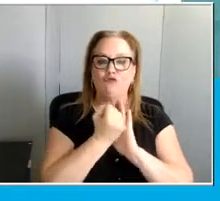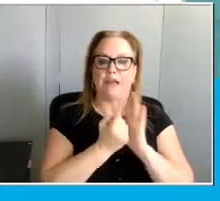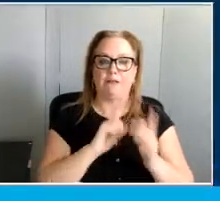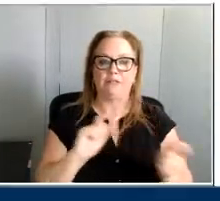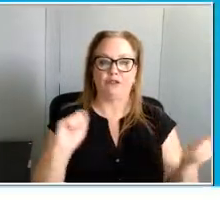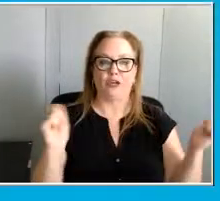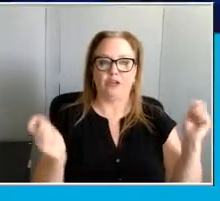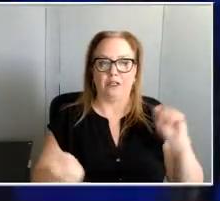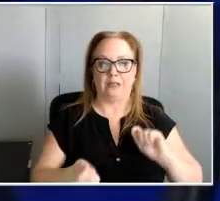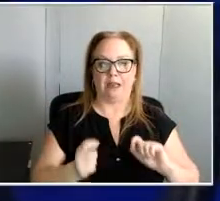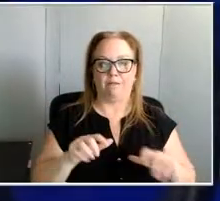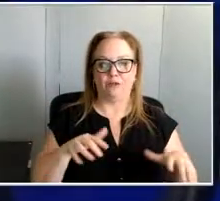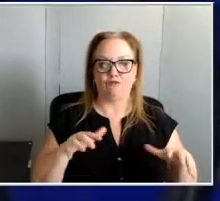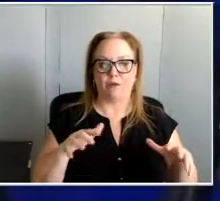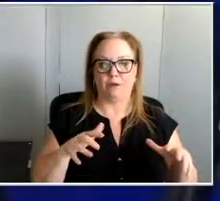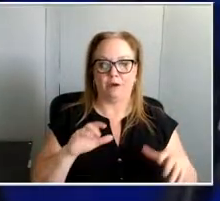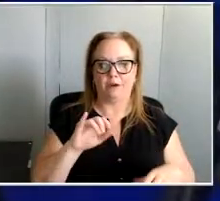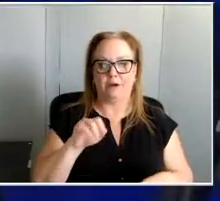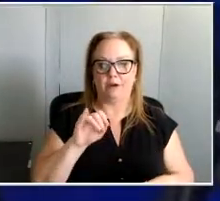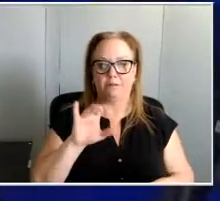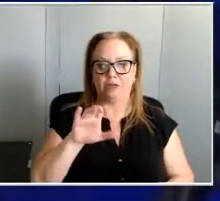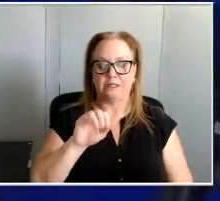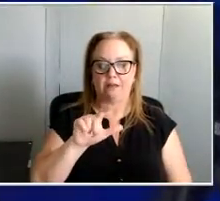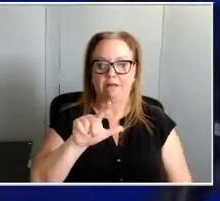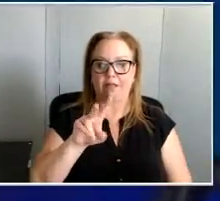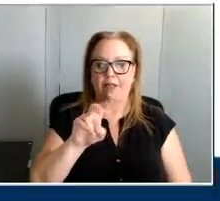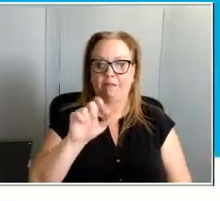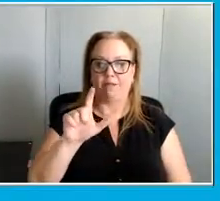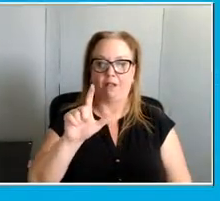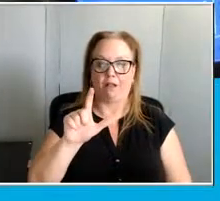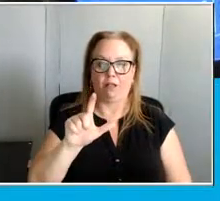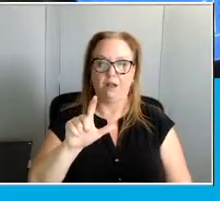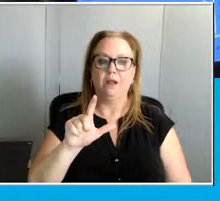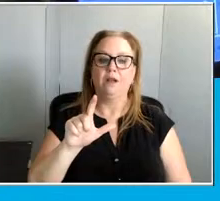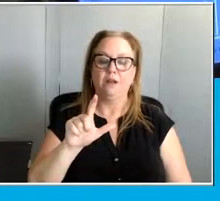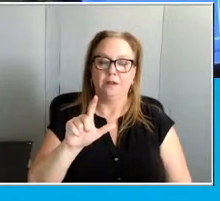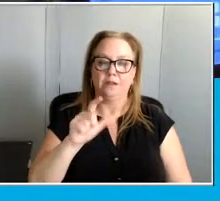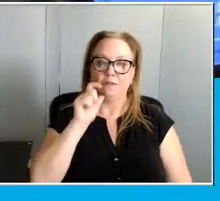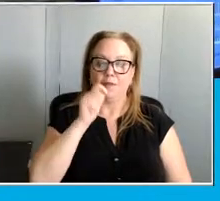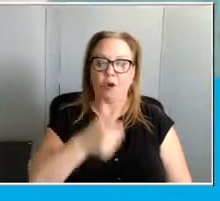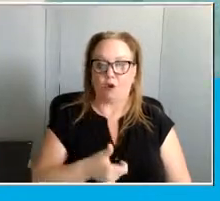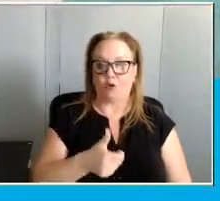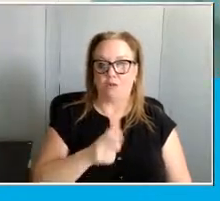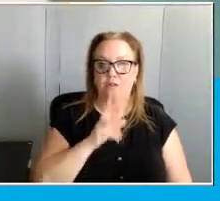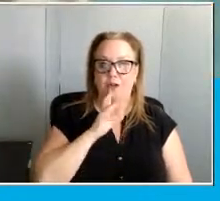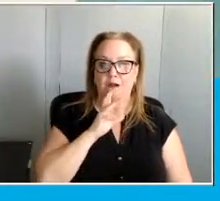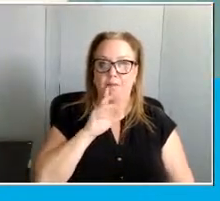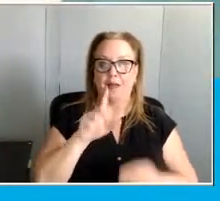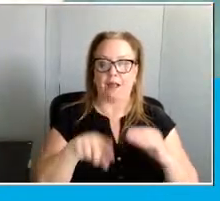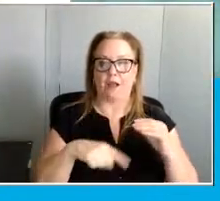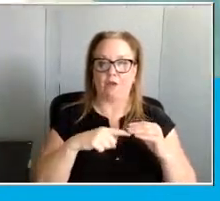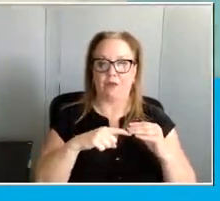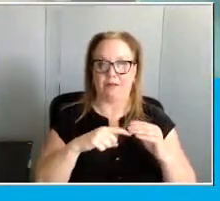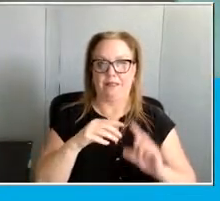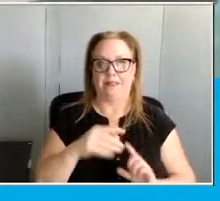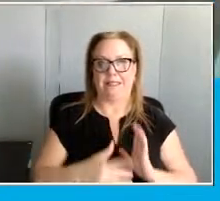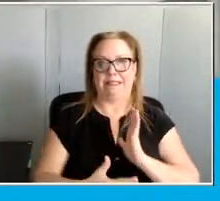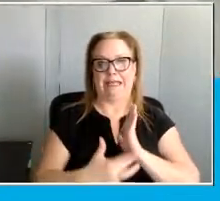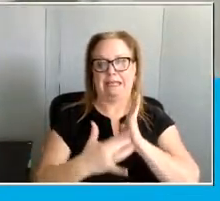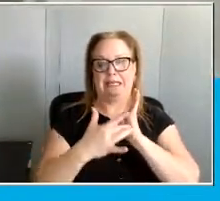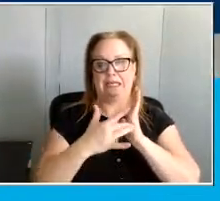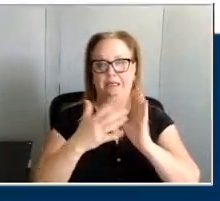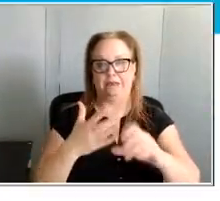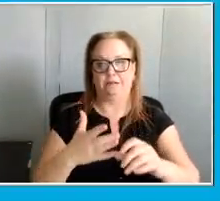with tremors. I'm Jessica Lovell. On the next Morning Medical Update, we explore the game-changing technique just approved for even